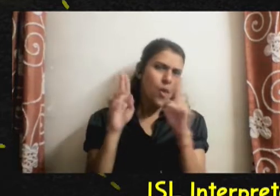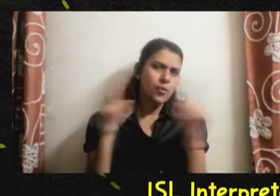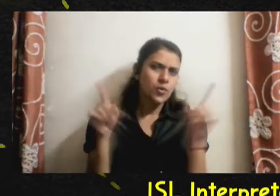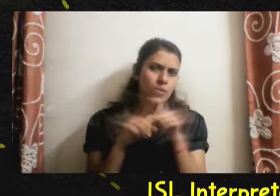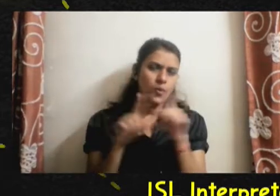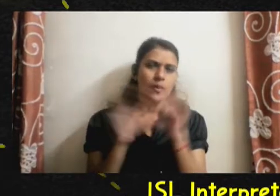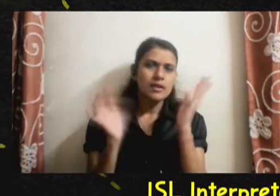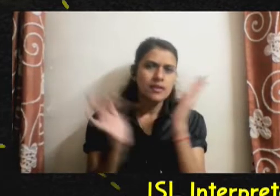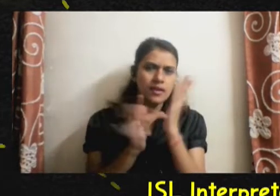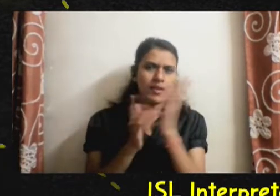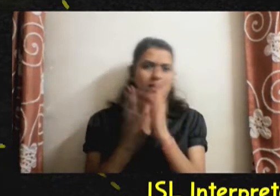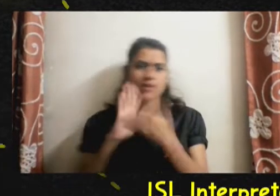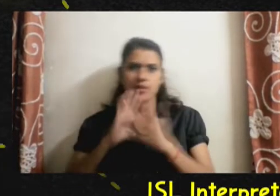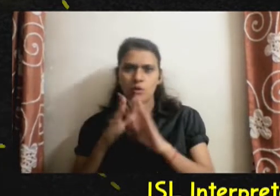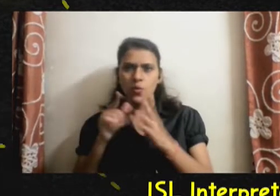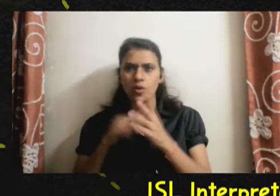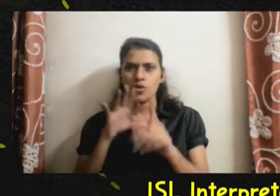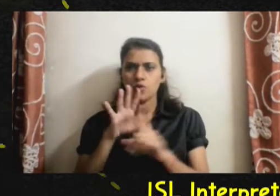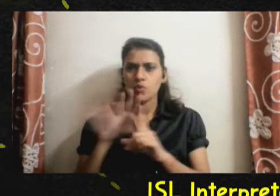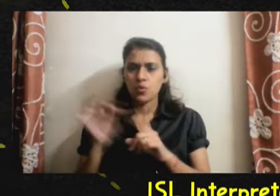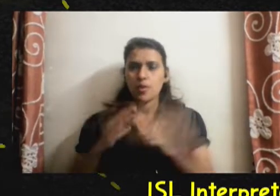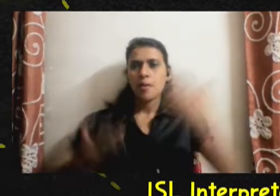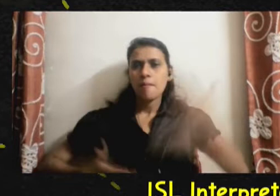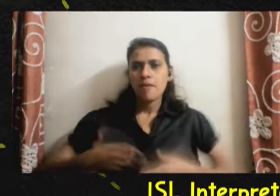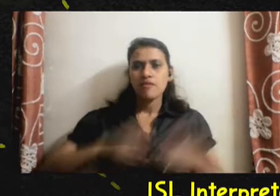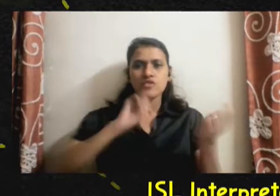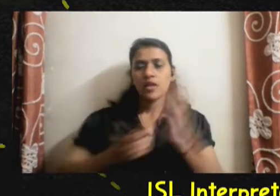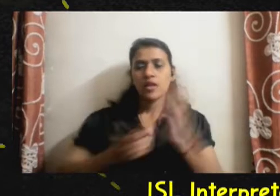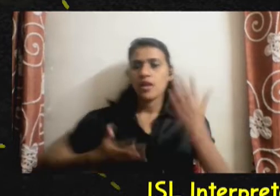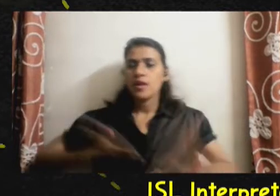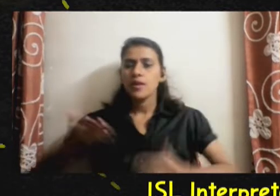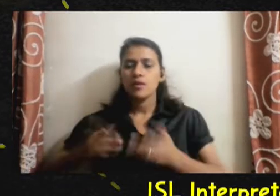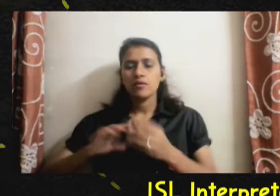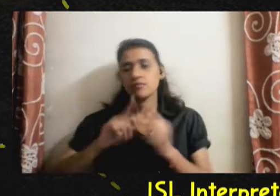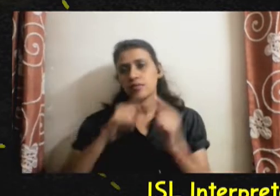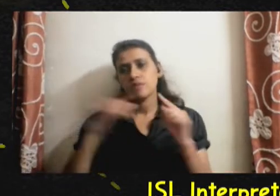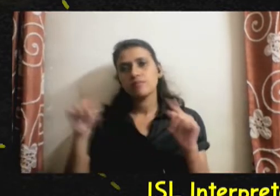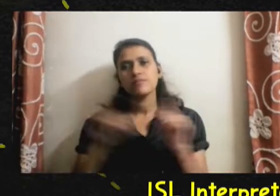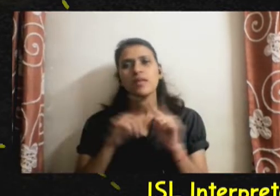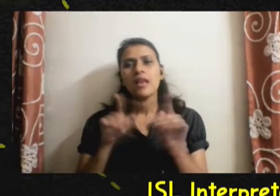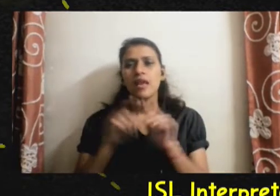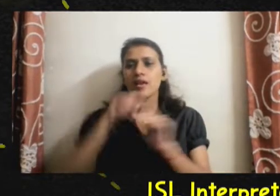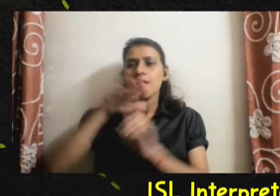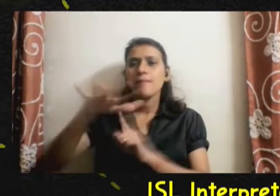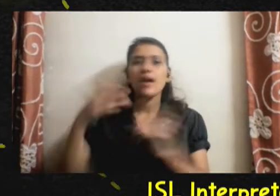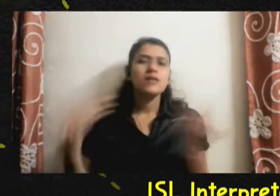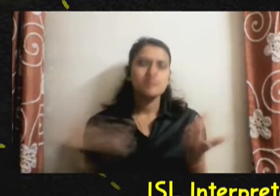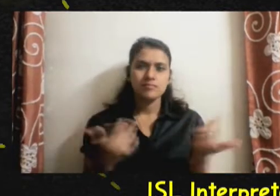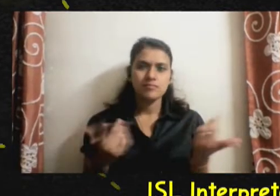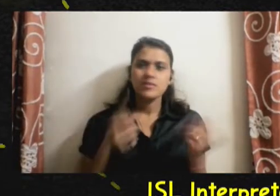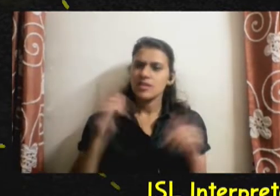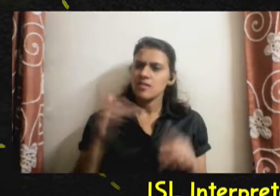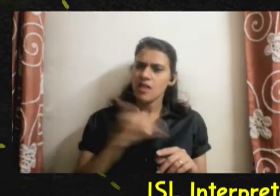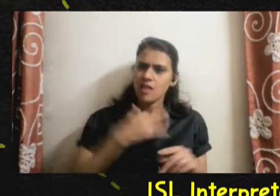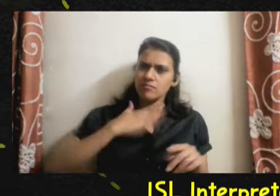tech-based intervention and that equals to behavior change equals to impact. So that was the other thing. I said, let's be really humble about this.